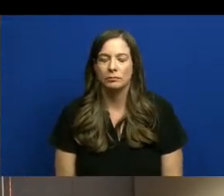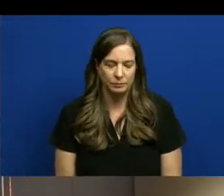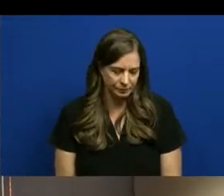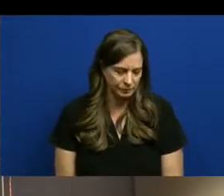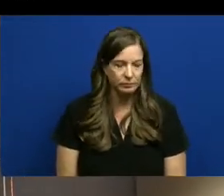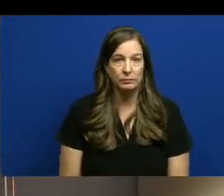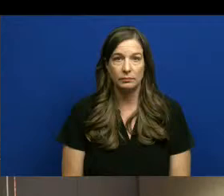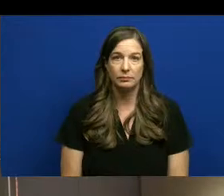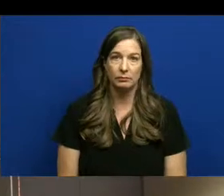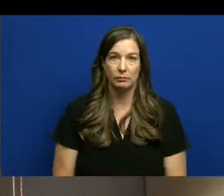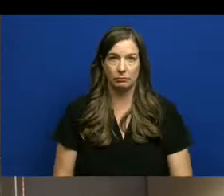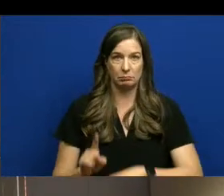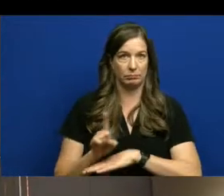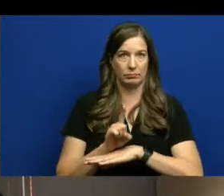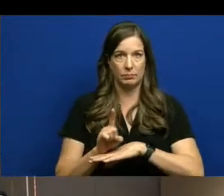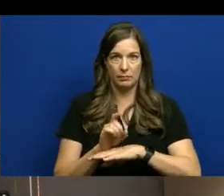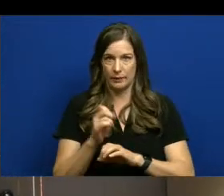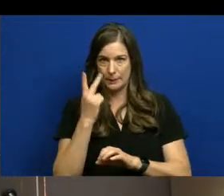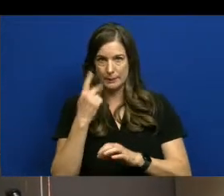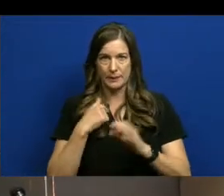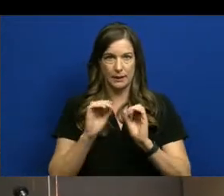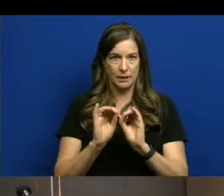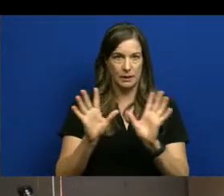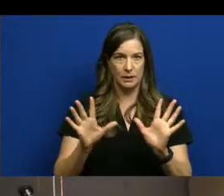Is everyone able to see me?